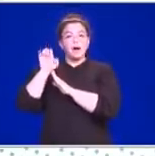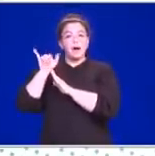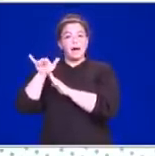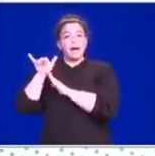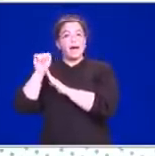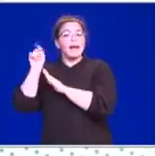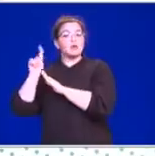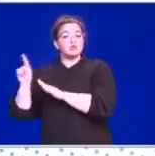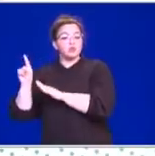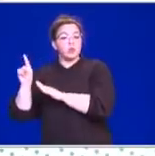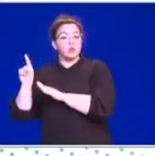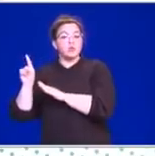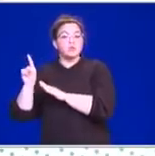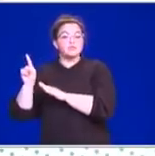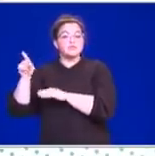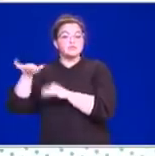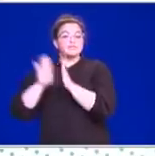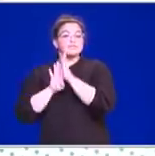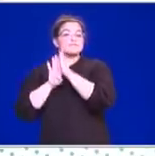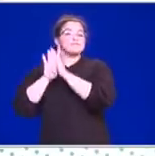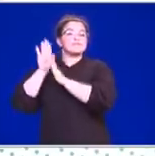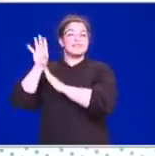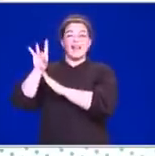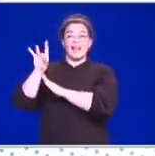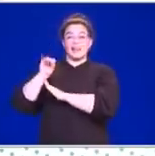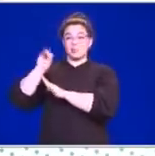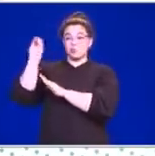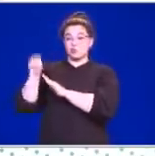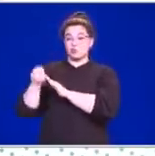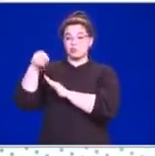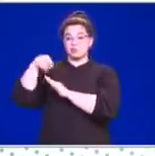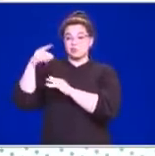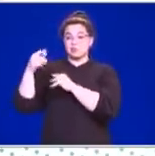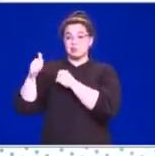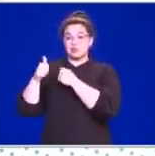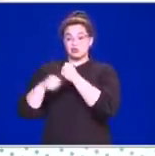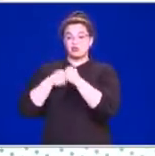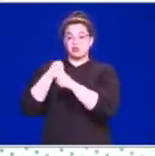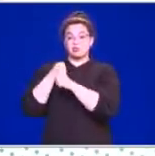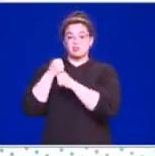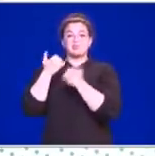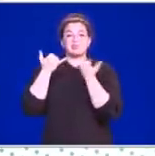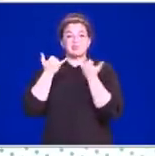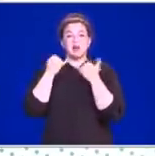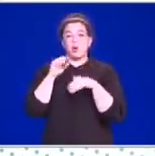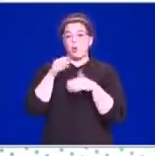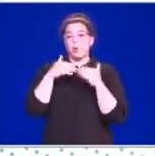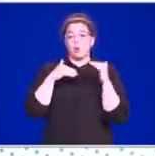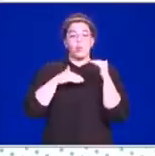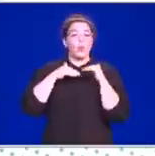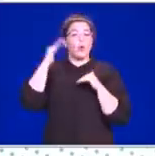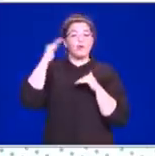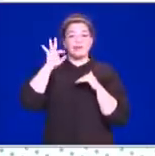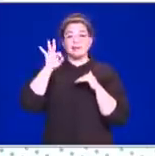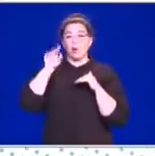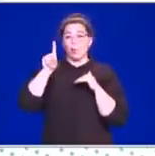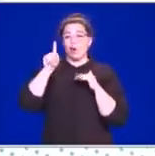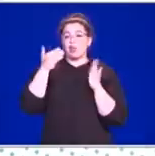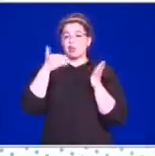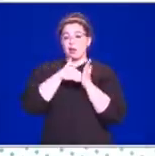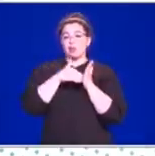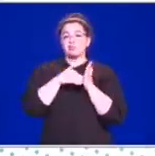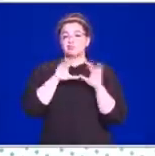a western suburb of Phoenix, was up nearly 80% this decade to reach over 91,000 in population. In